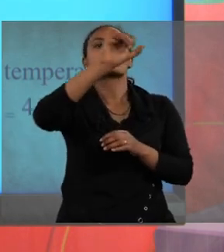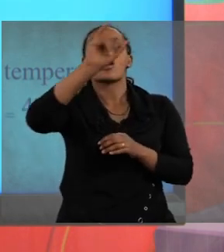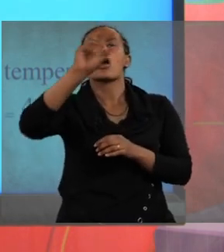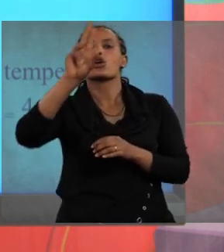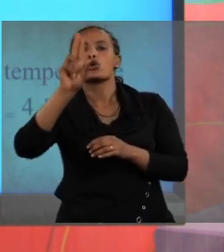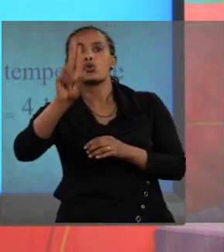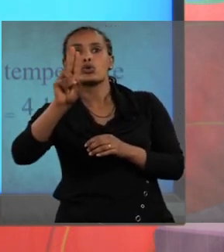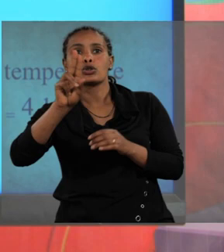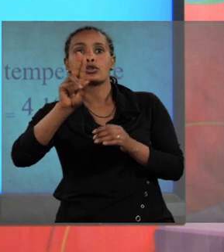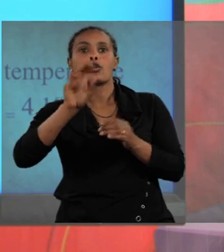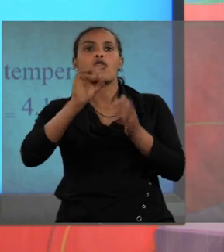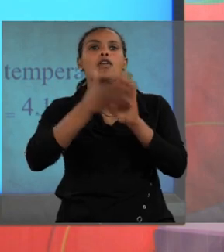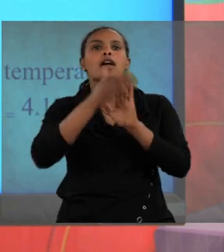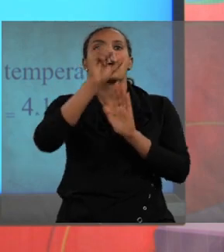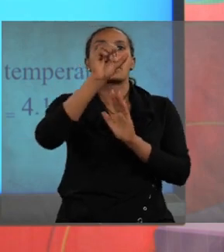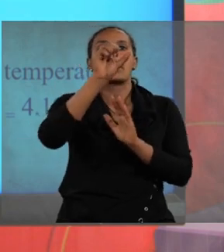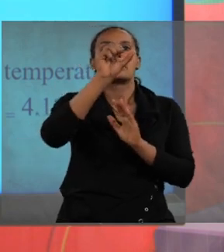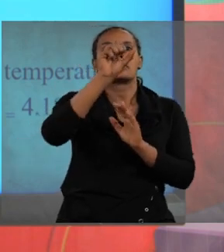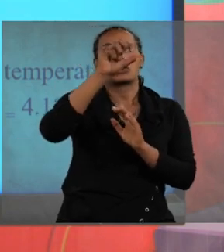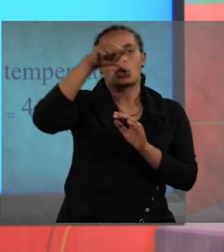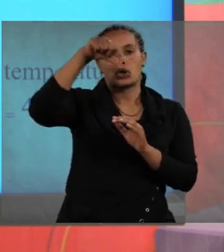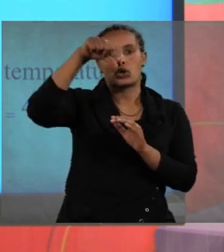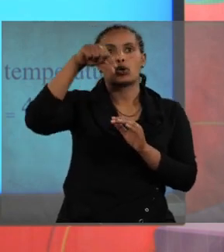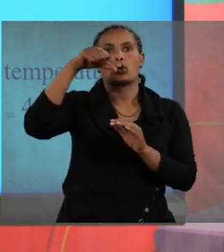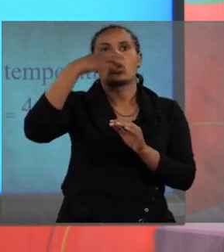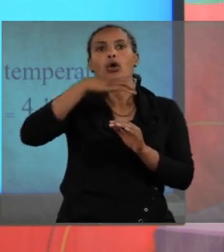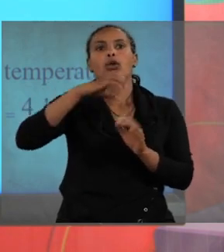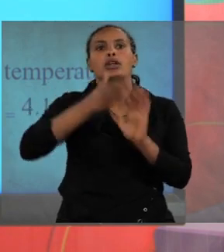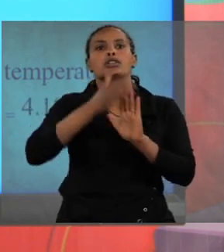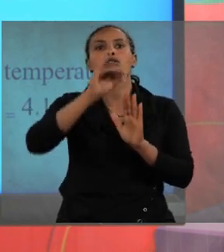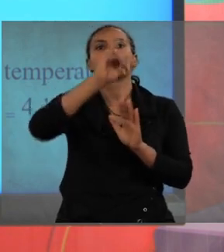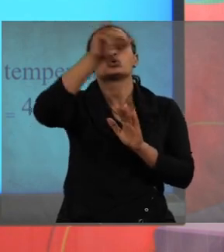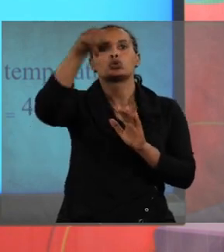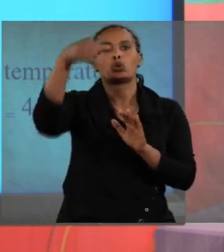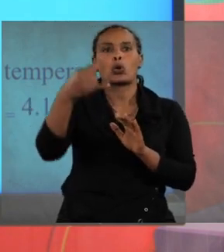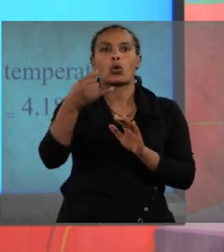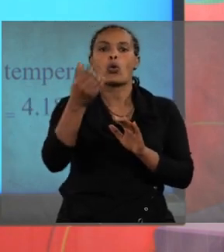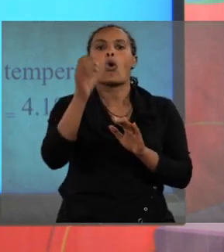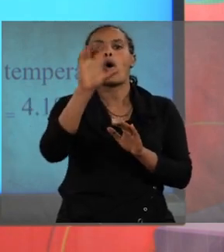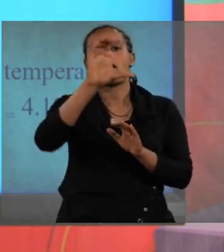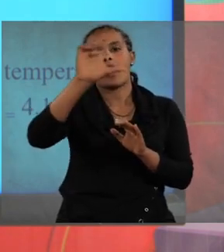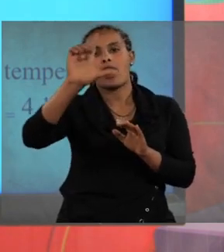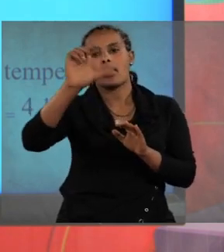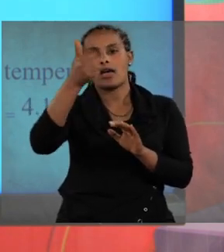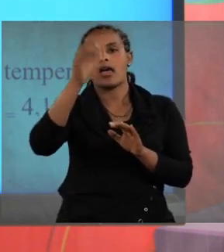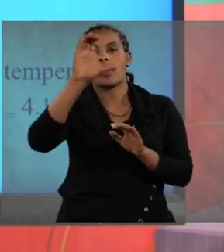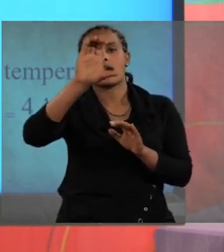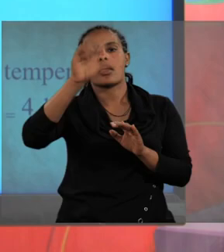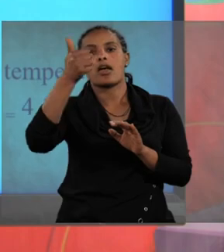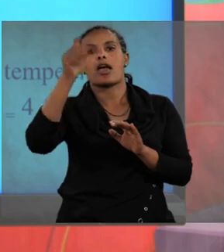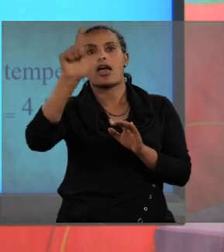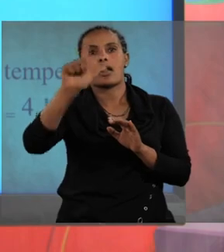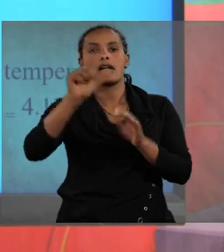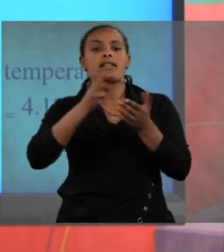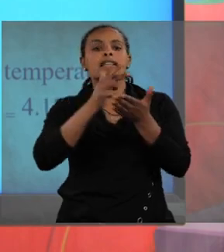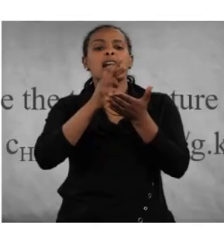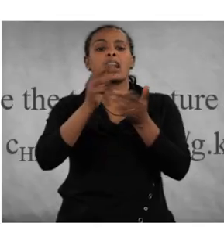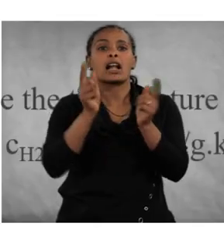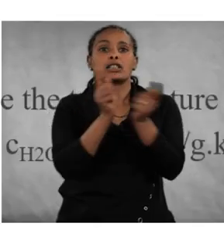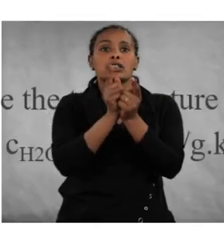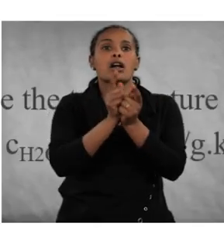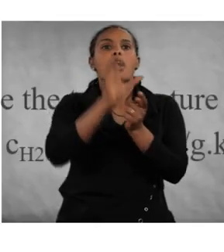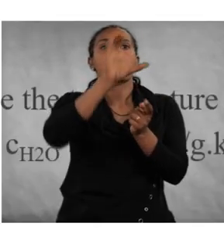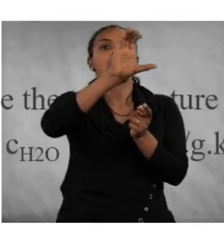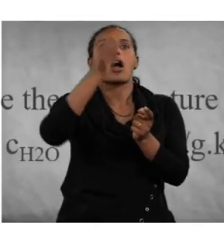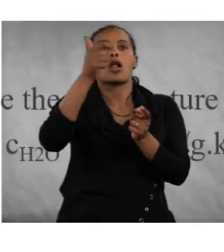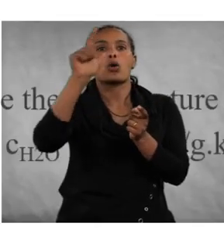of heat is joule. Another unit of heat is calorie. This is the relation between calorie